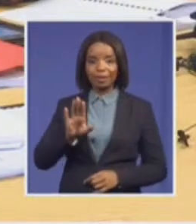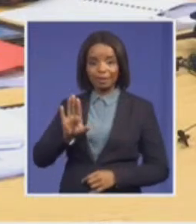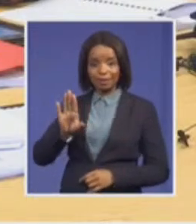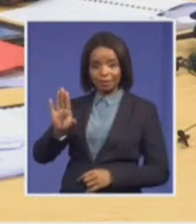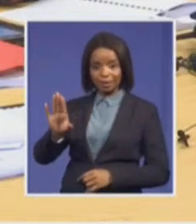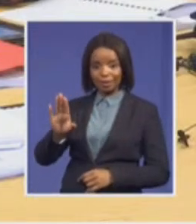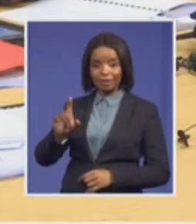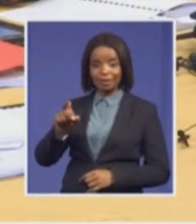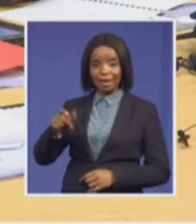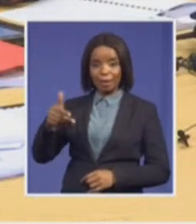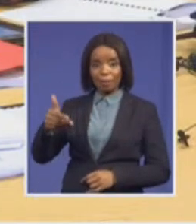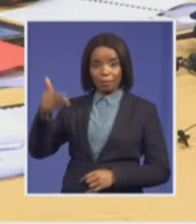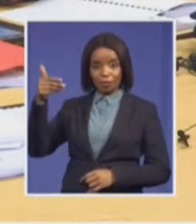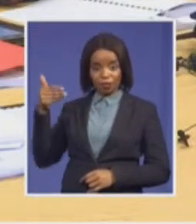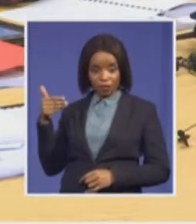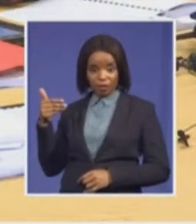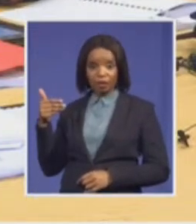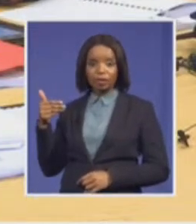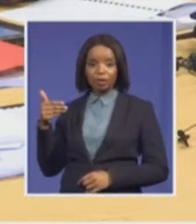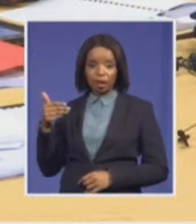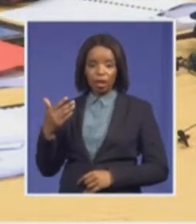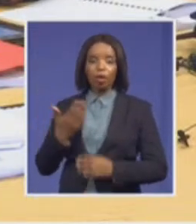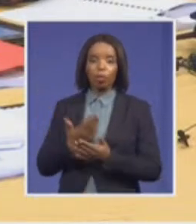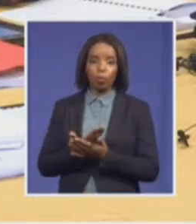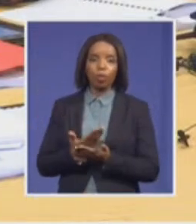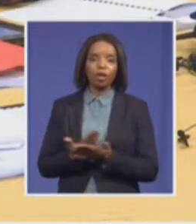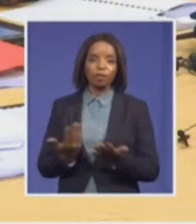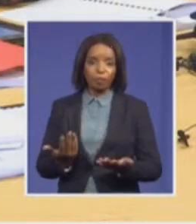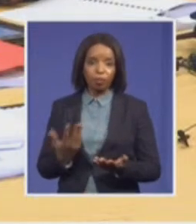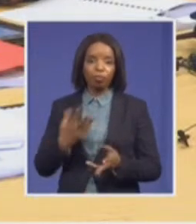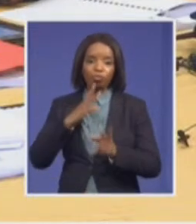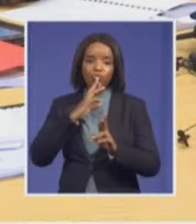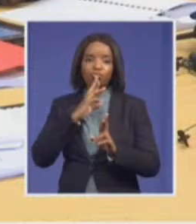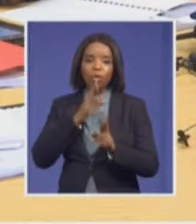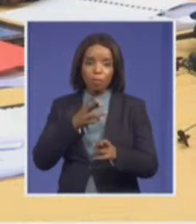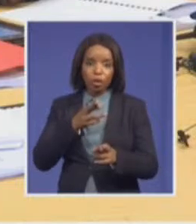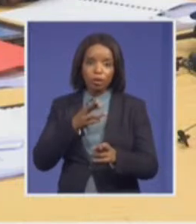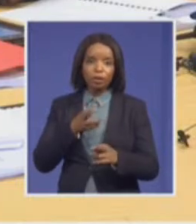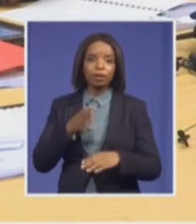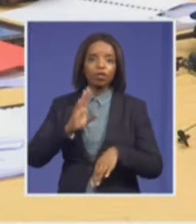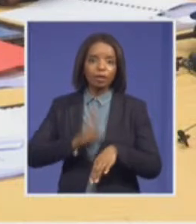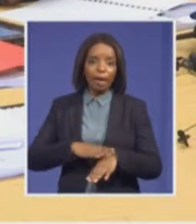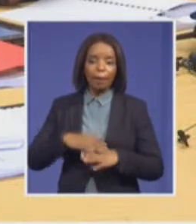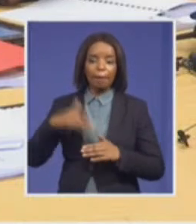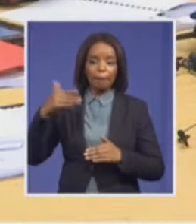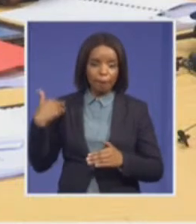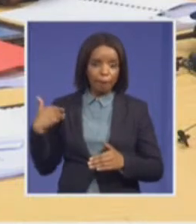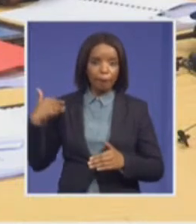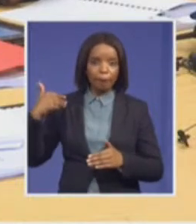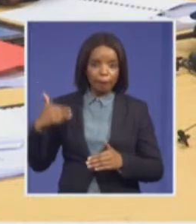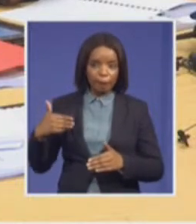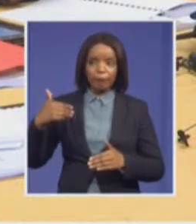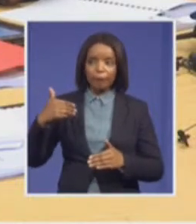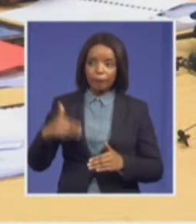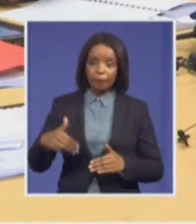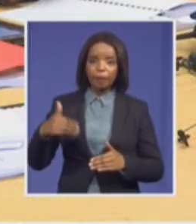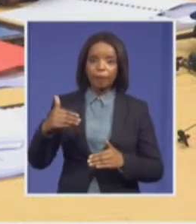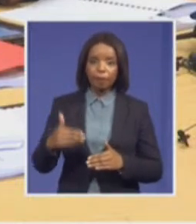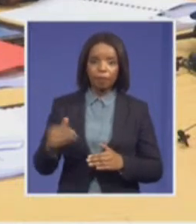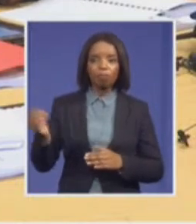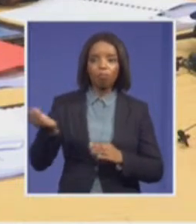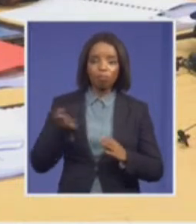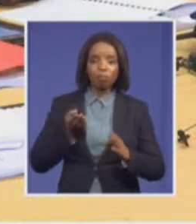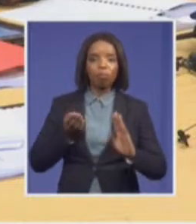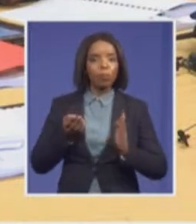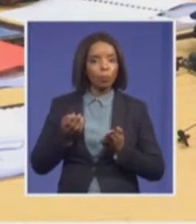been reports from time to time. There is a committee, the News and